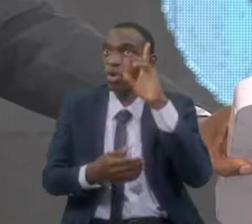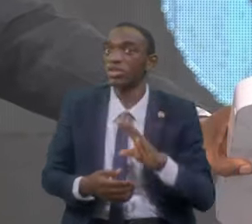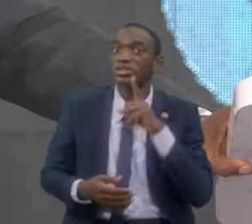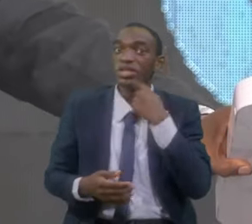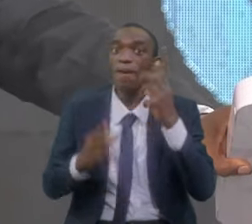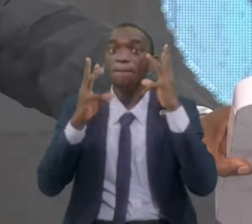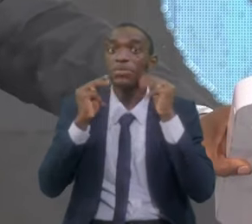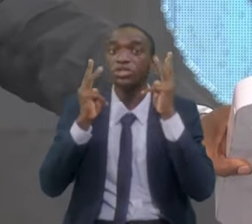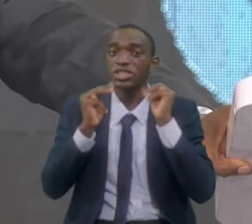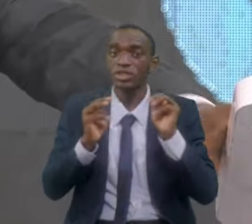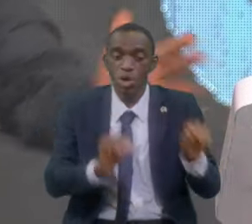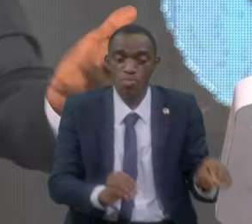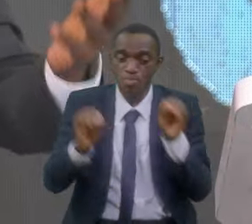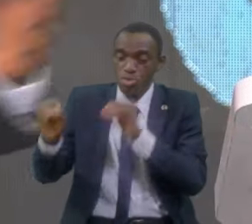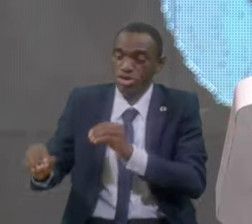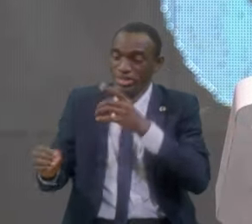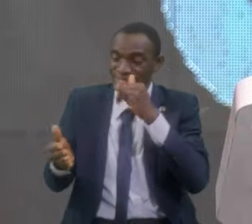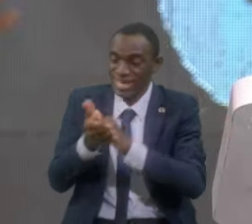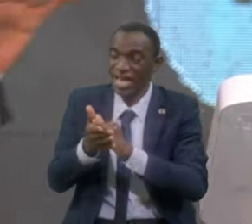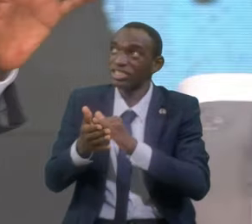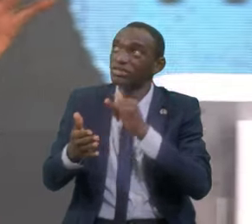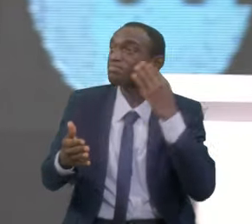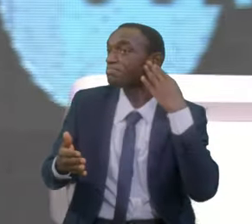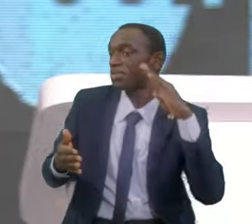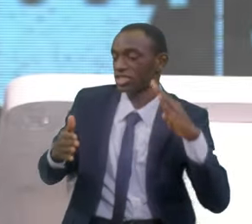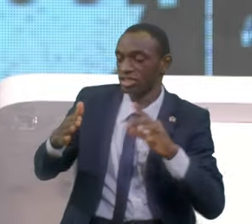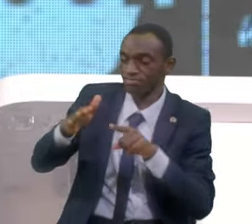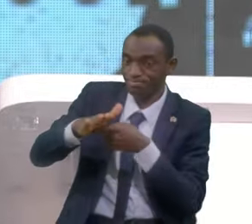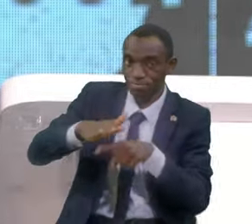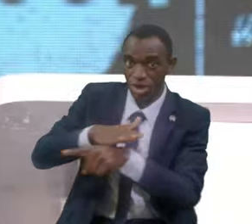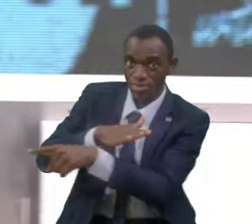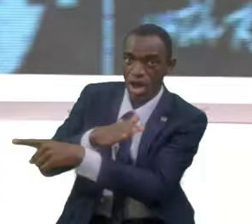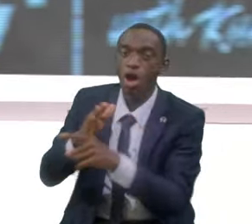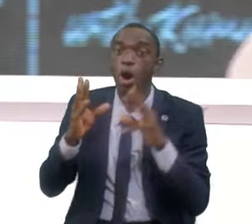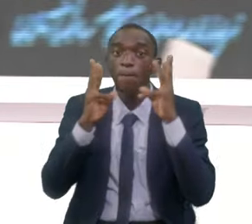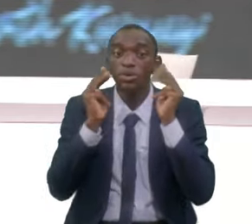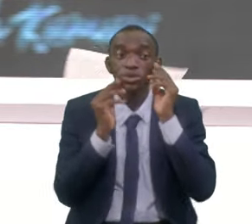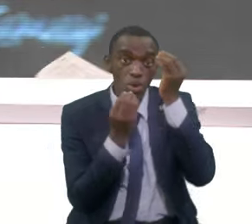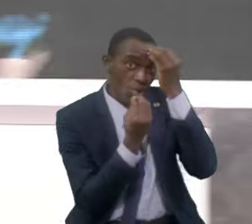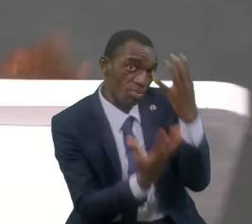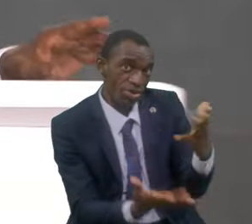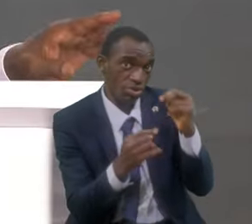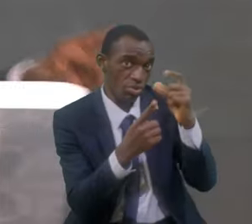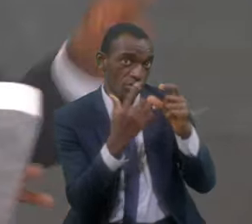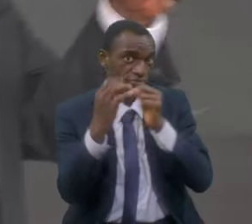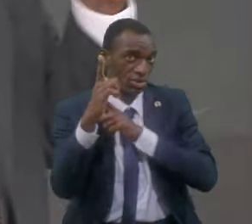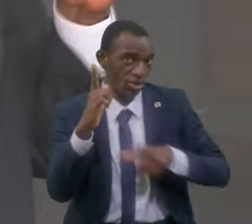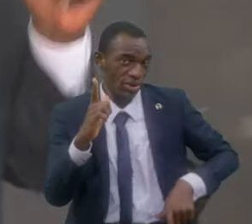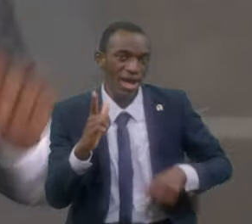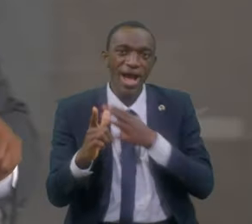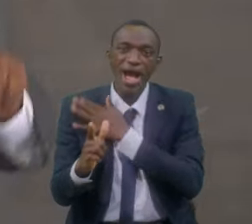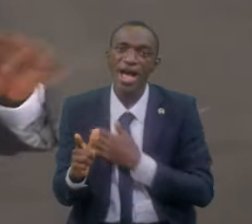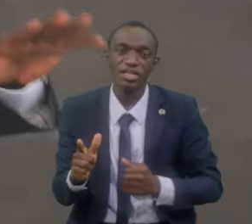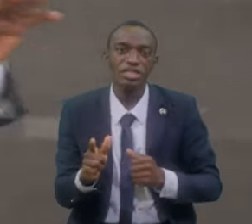the brazen serpent, and he did according to the word of the Lord, and everyone at